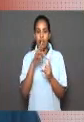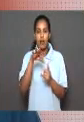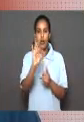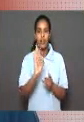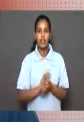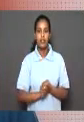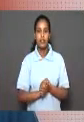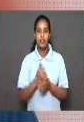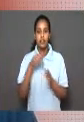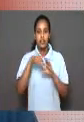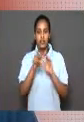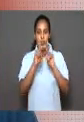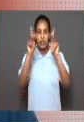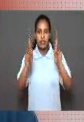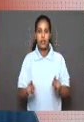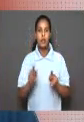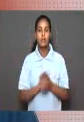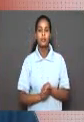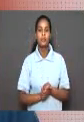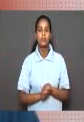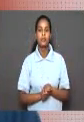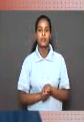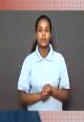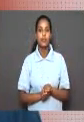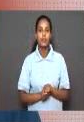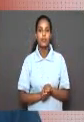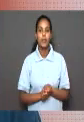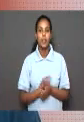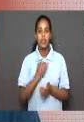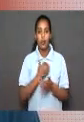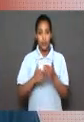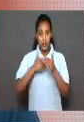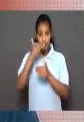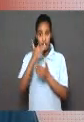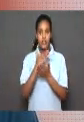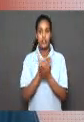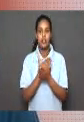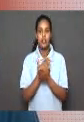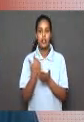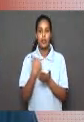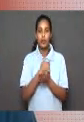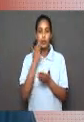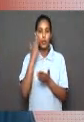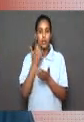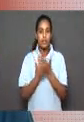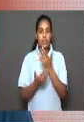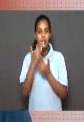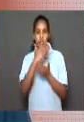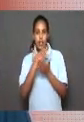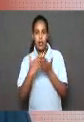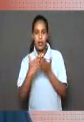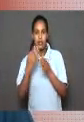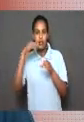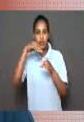located in the periodic table. In our next lesson, we will discuss some trends